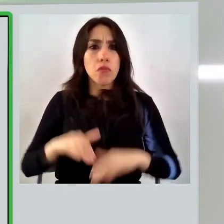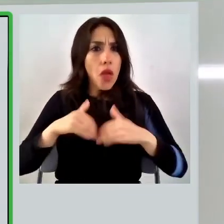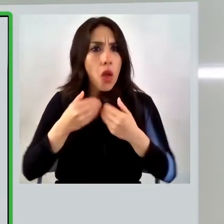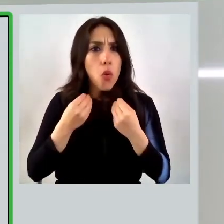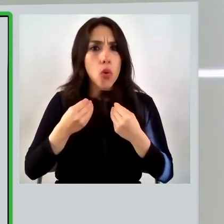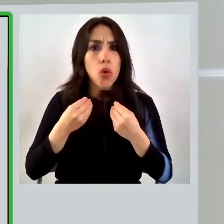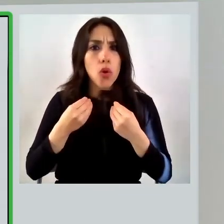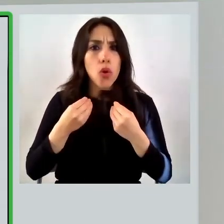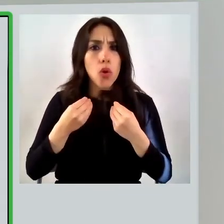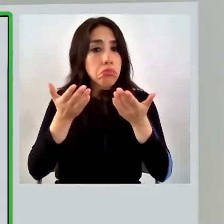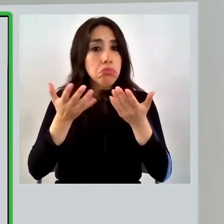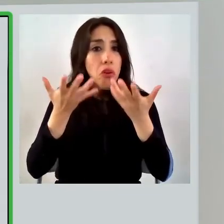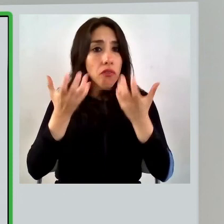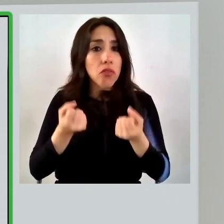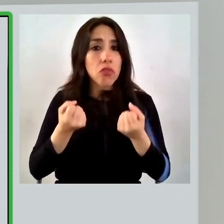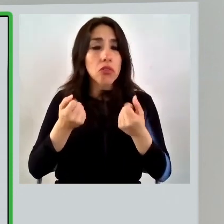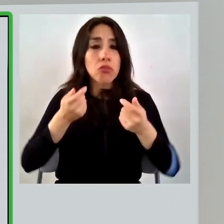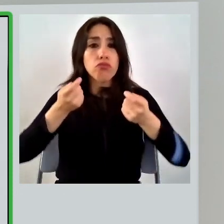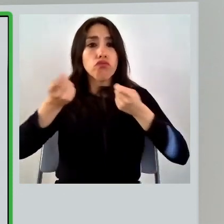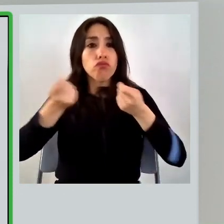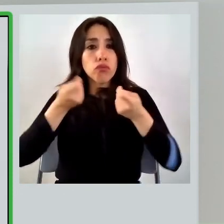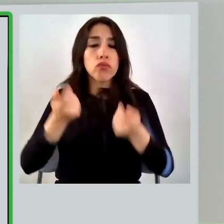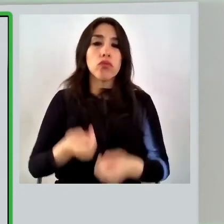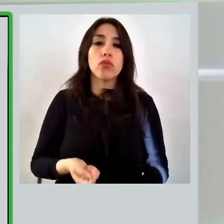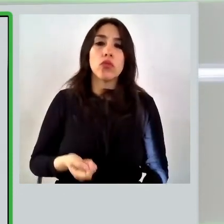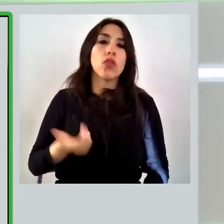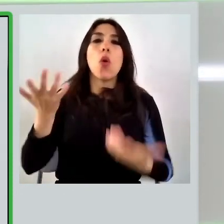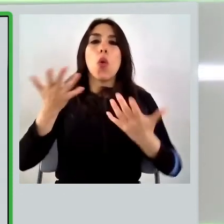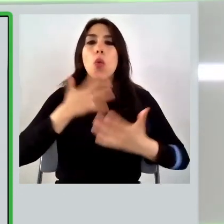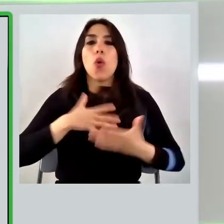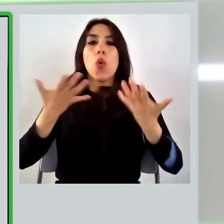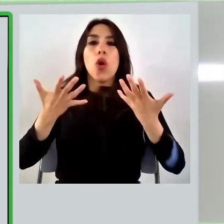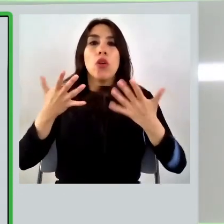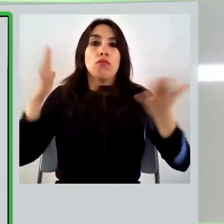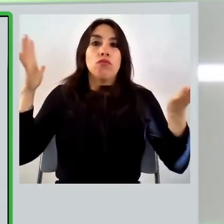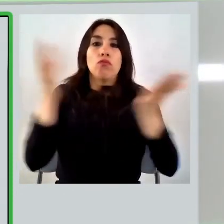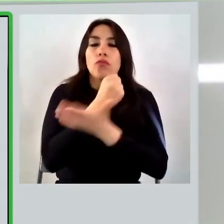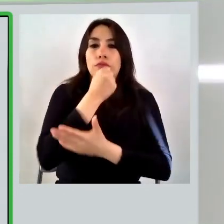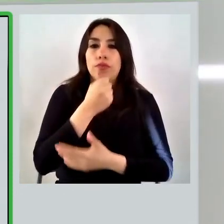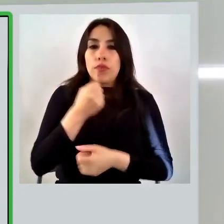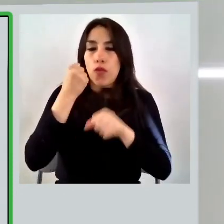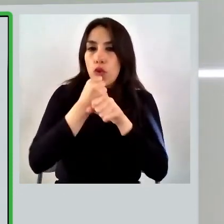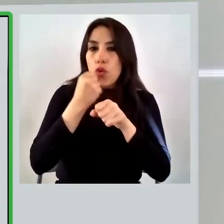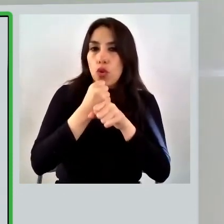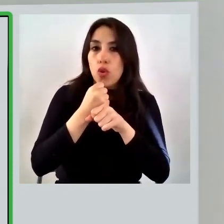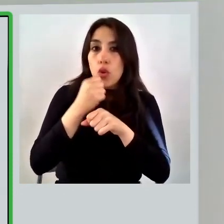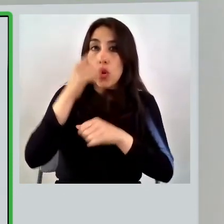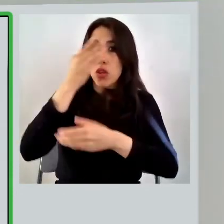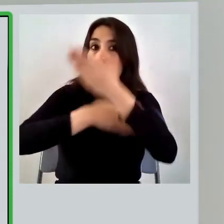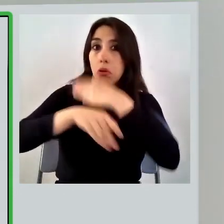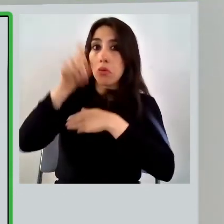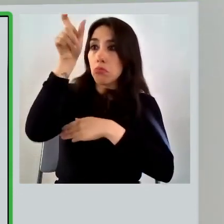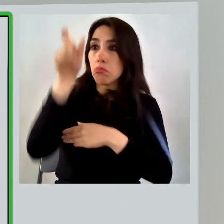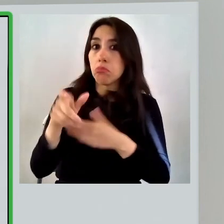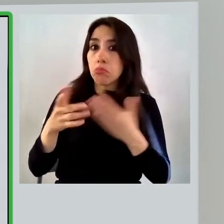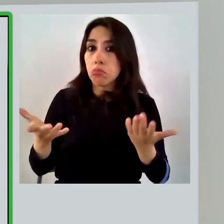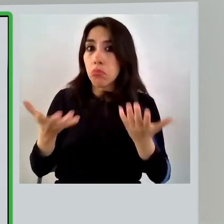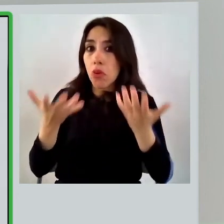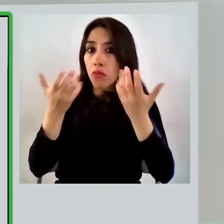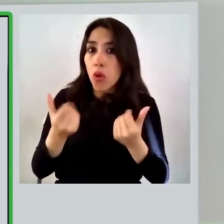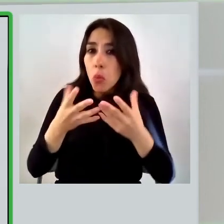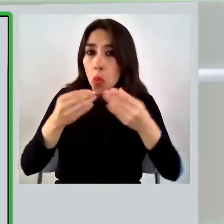gain? So in terms of the employees, there are major differences employee engagement. If we compare the